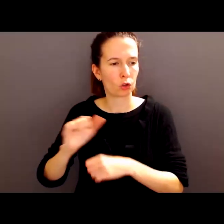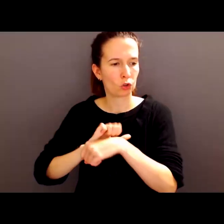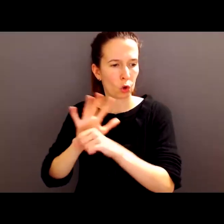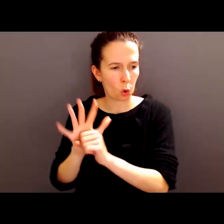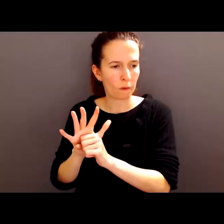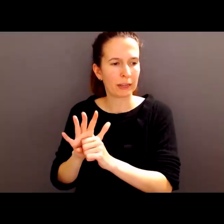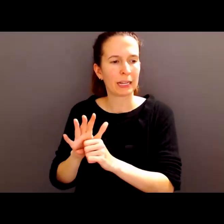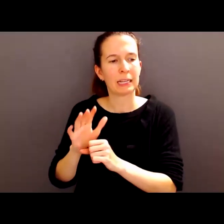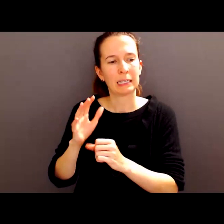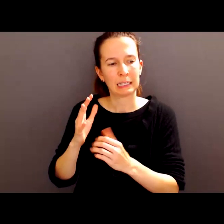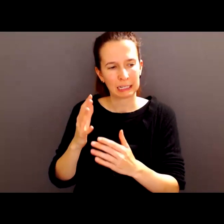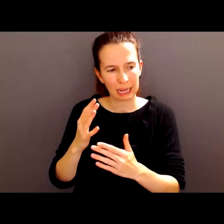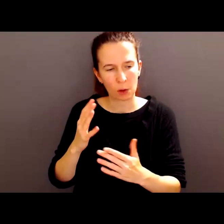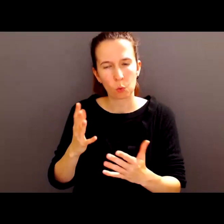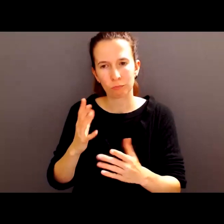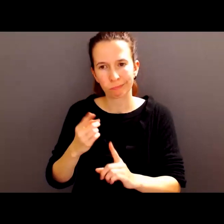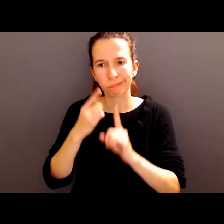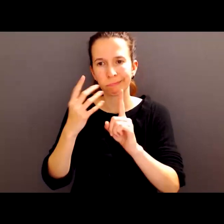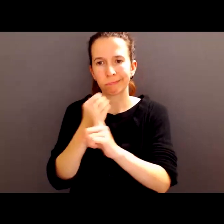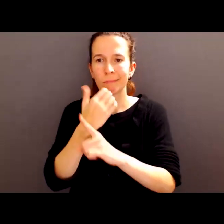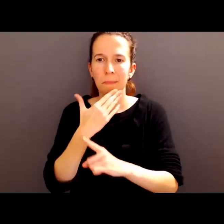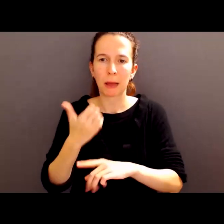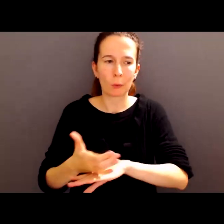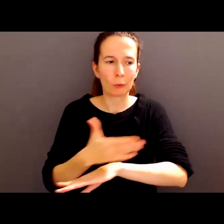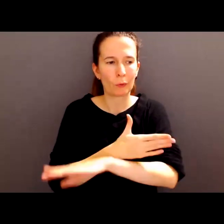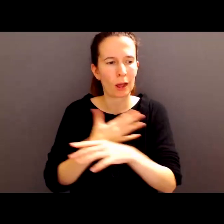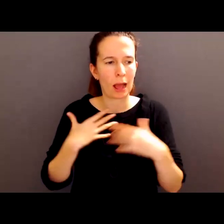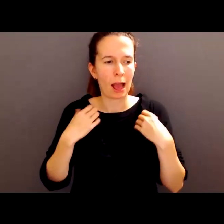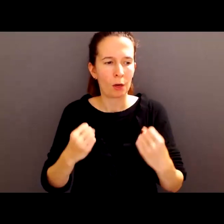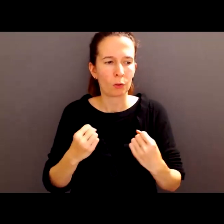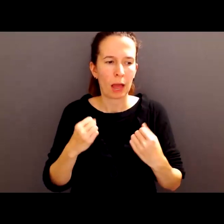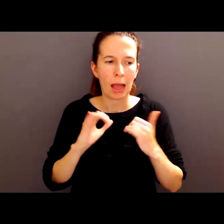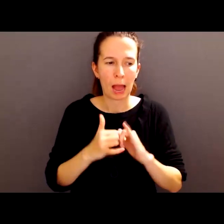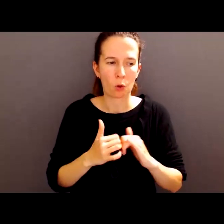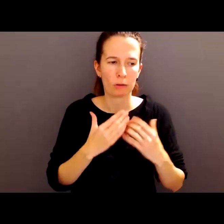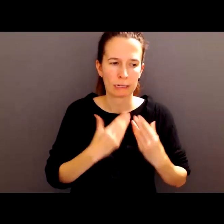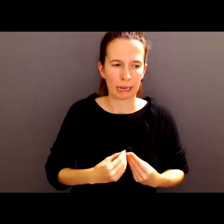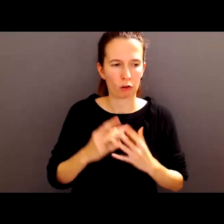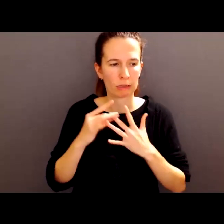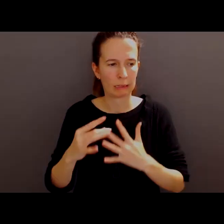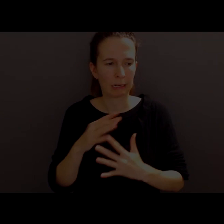Together. Thank you again, Dr. Brotto. Appreciate your time. Thanks, everyone.